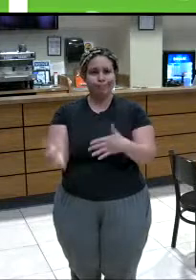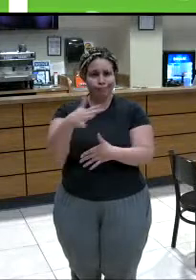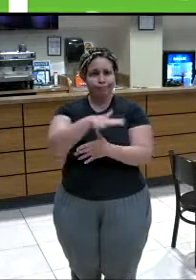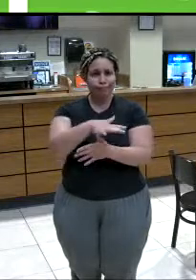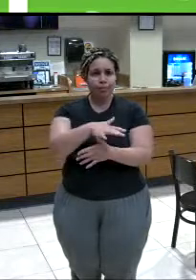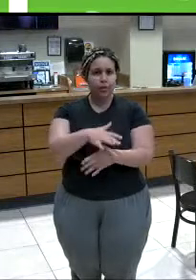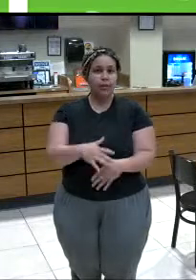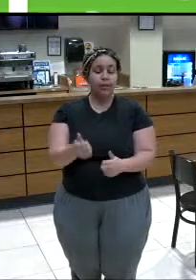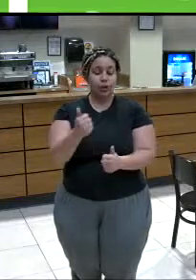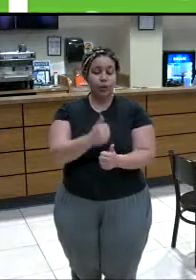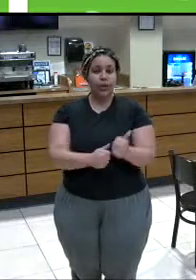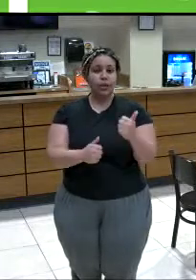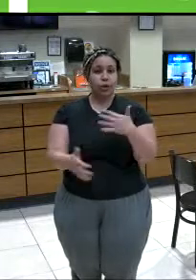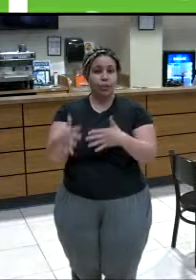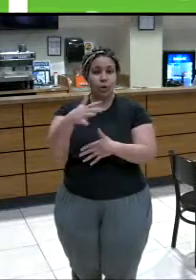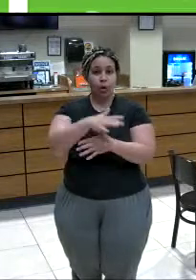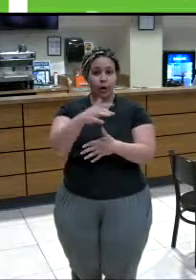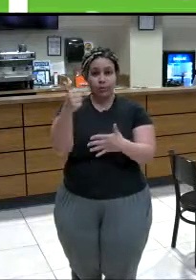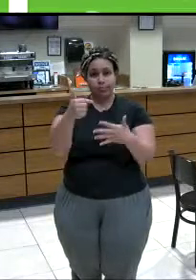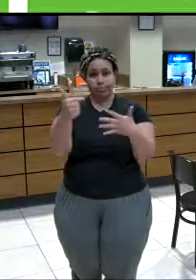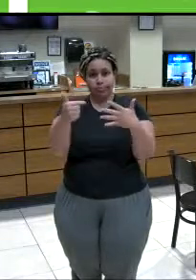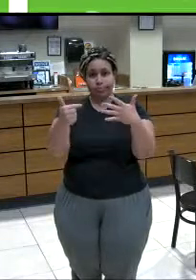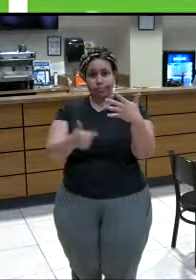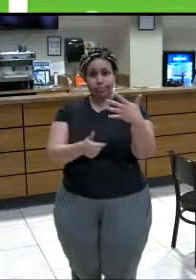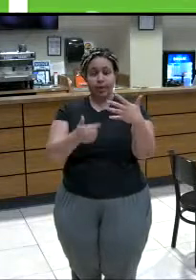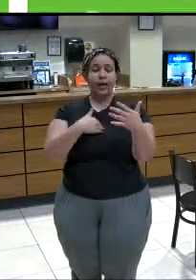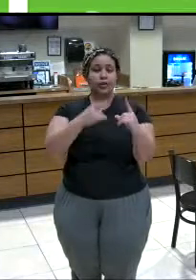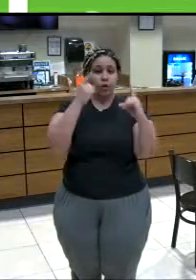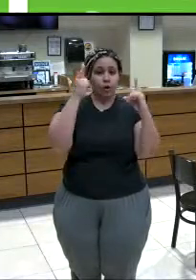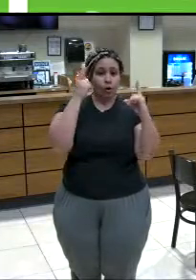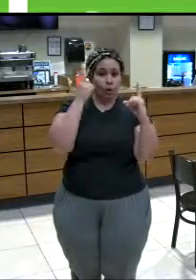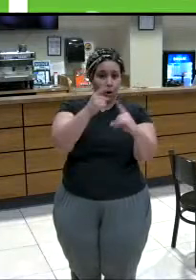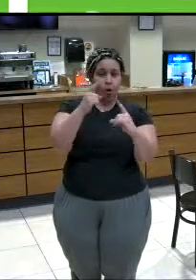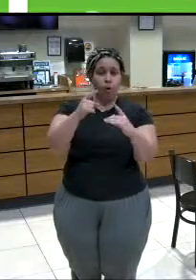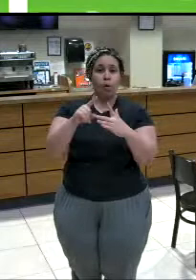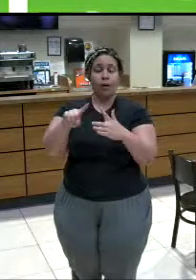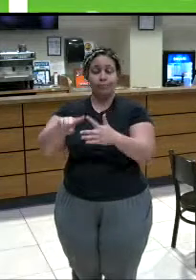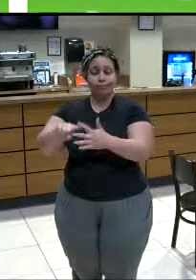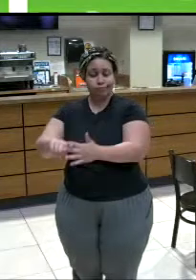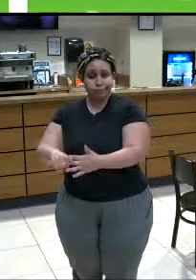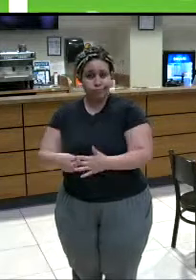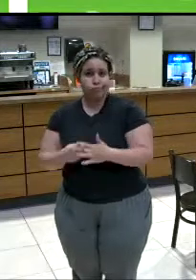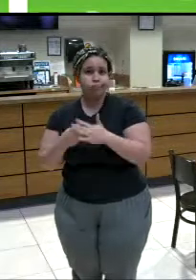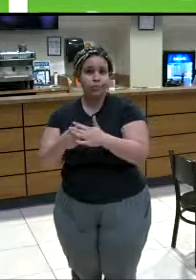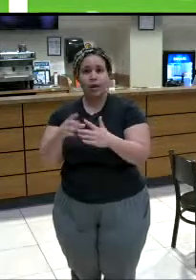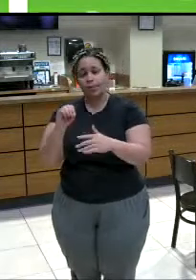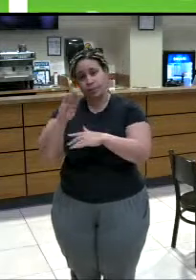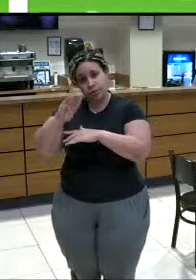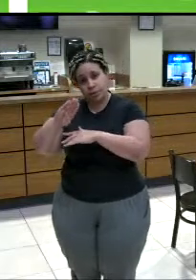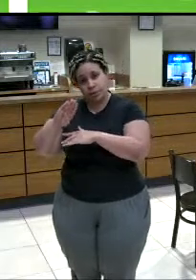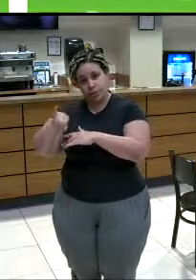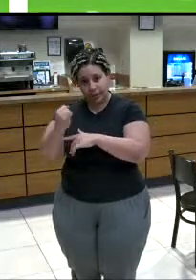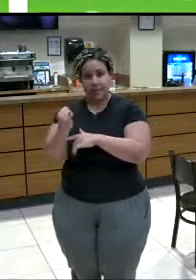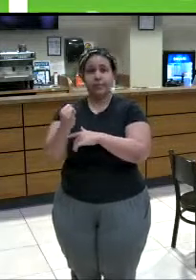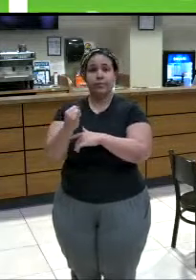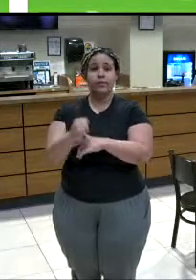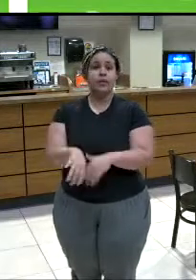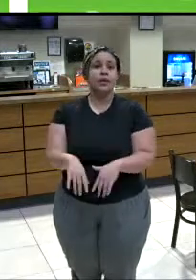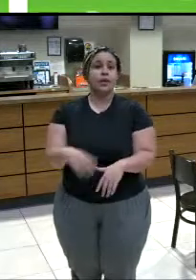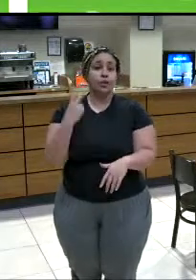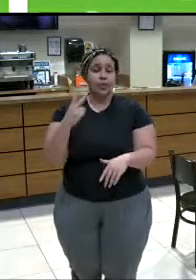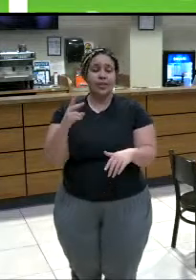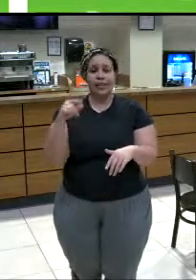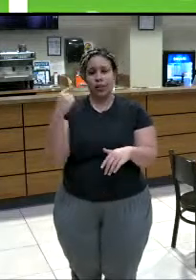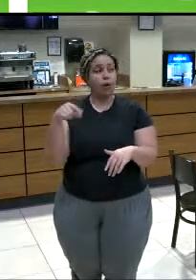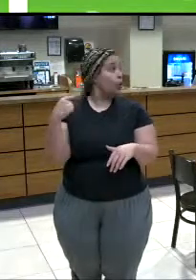And each priority has a goal, objectives, and initiatives and performance measures that are written out in the goal. But you'll see there in the green box, there